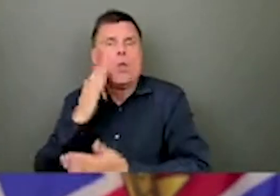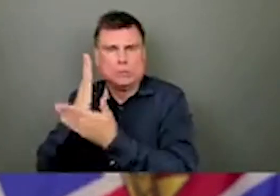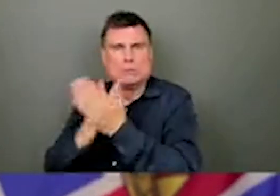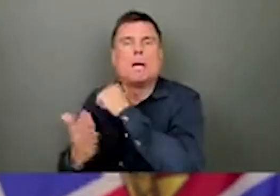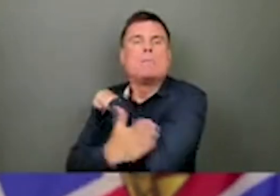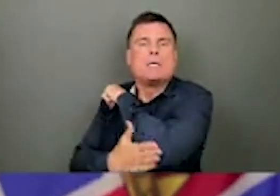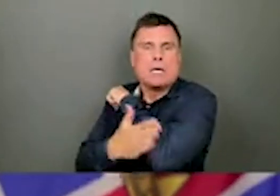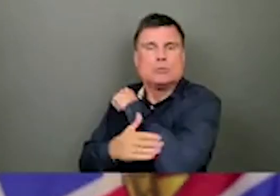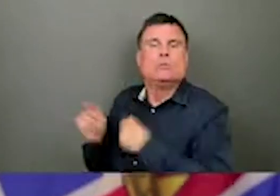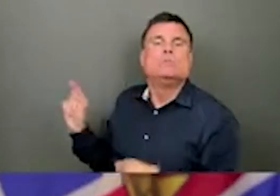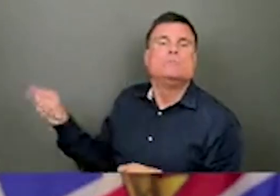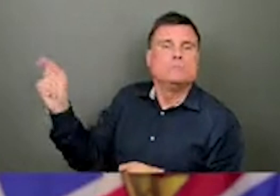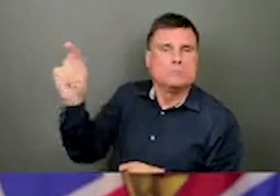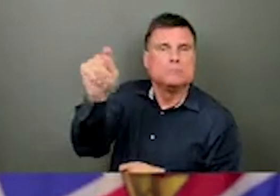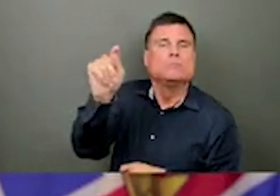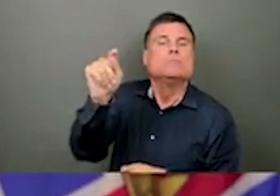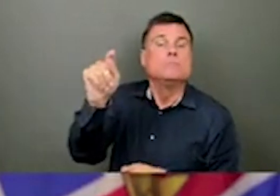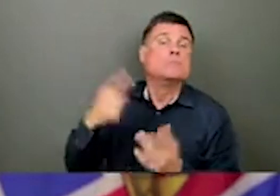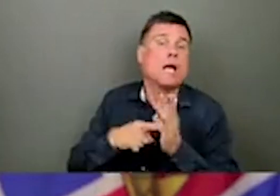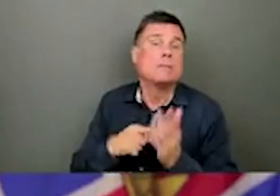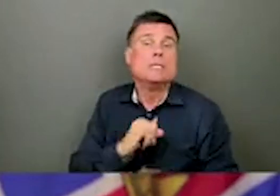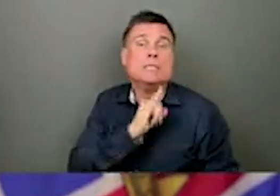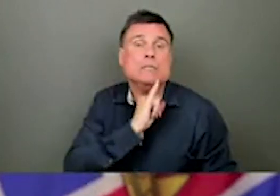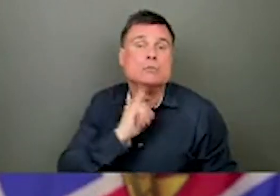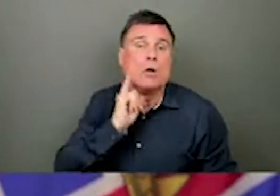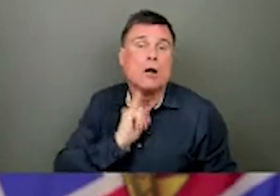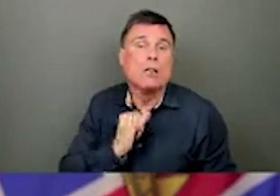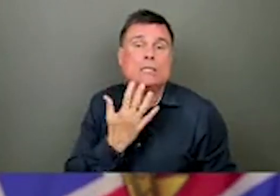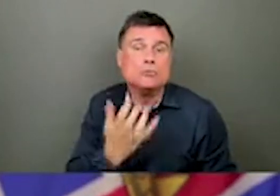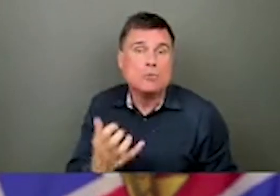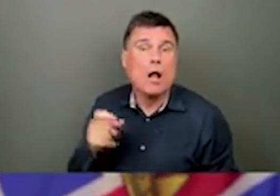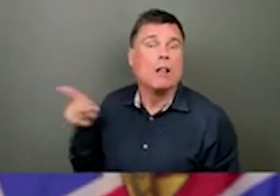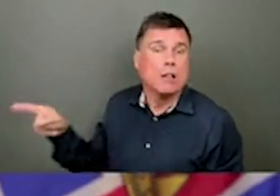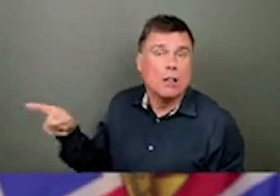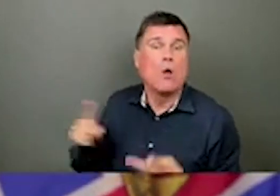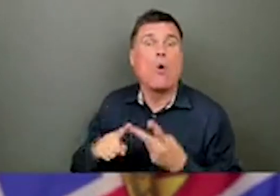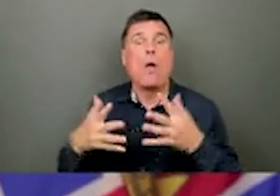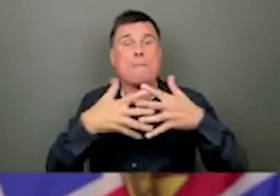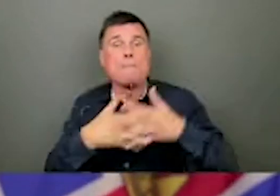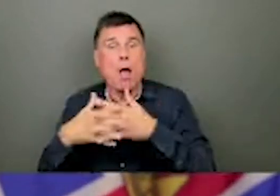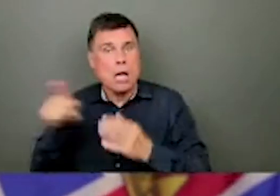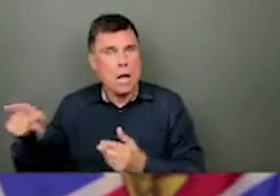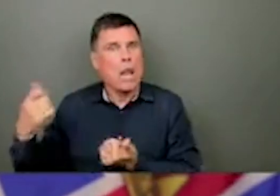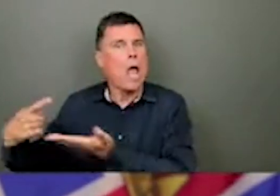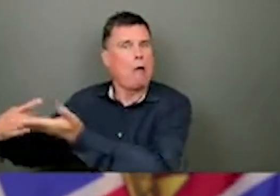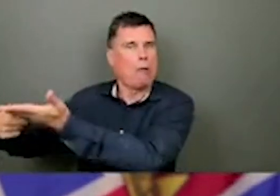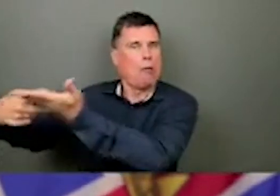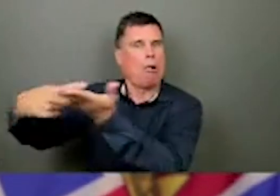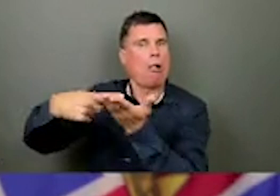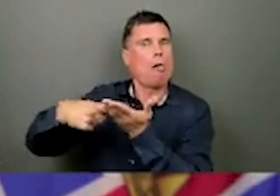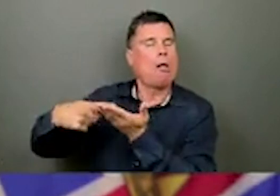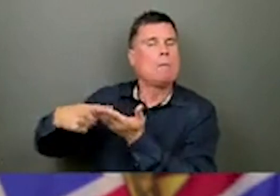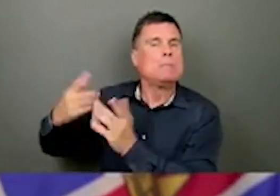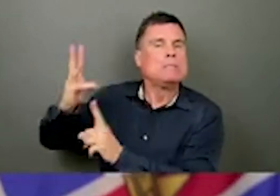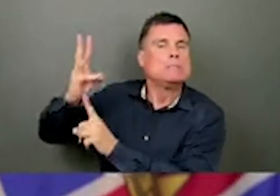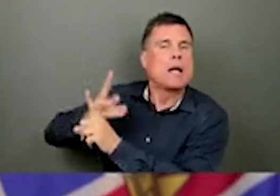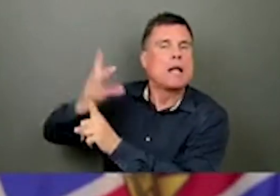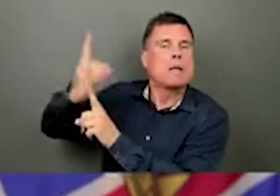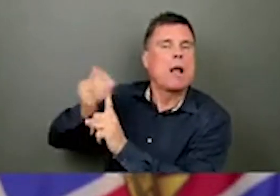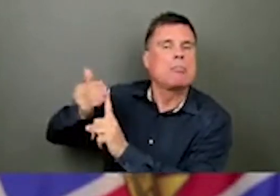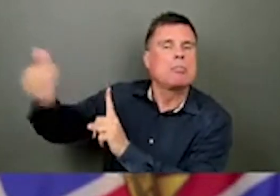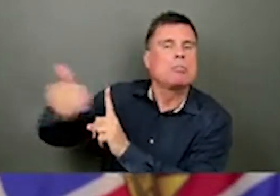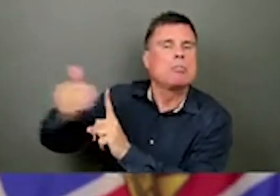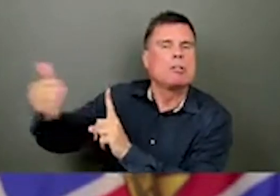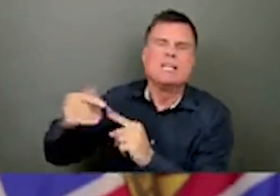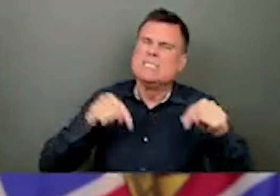but we're in a different situation. So again, these are areas where we need to look at the vaccine effectiveness and the protection that it's